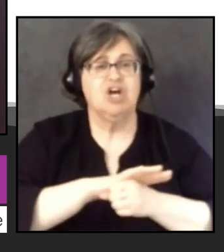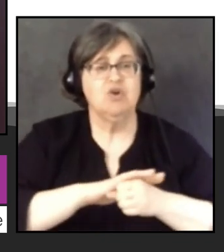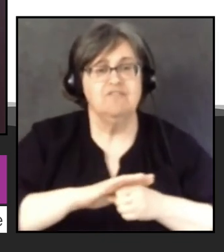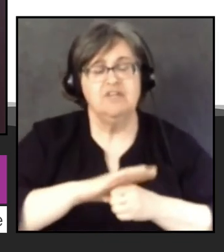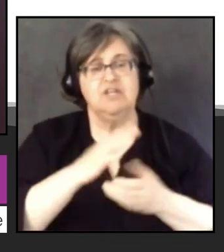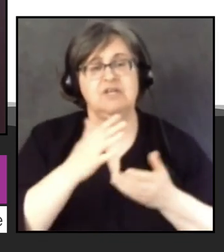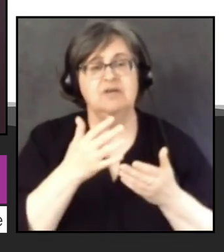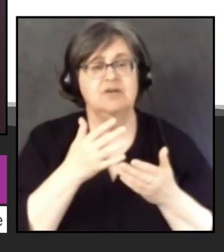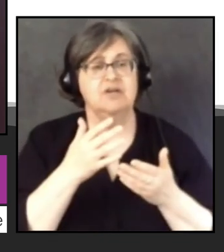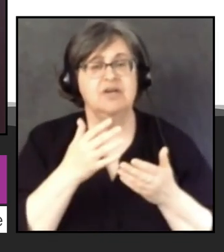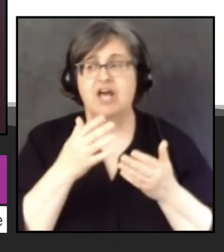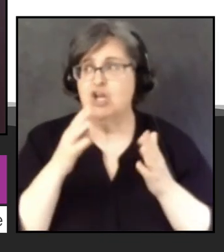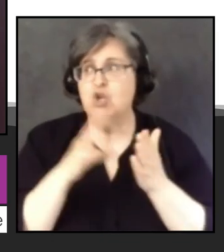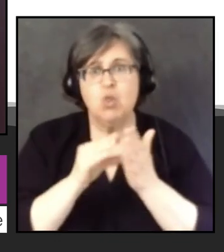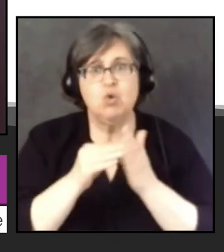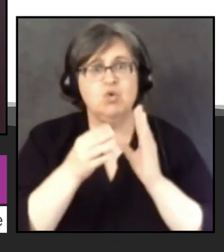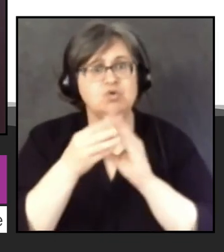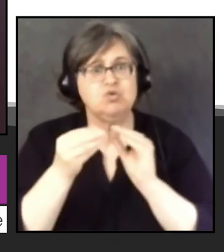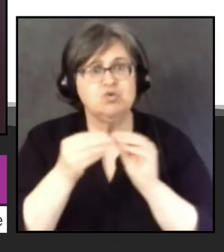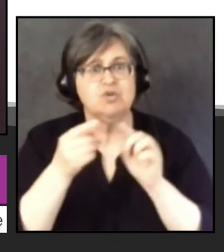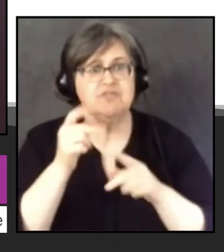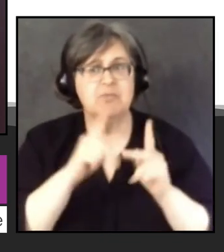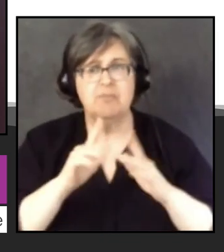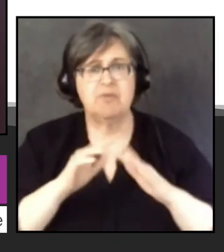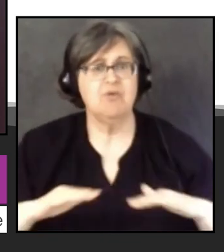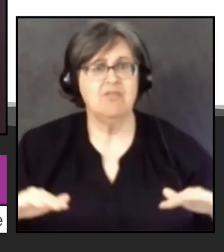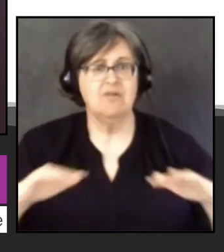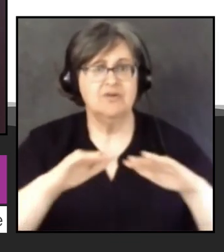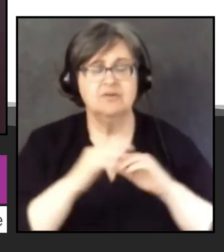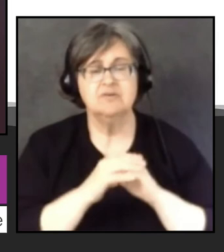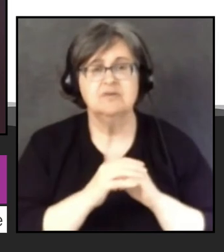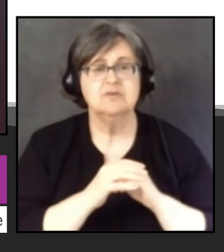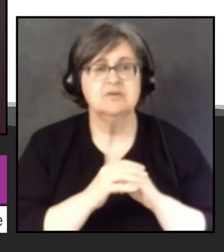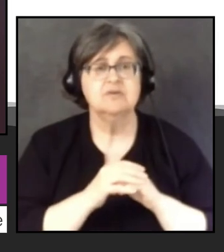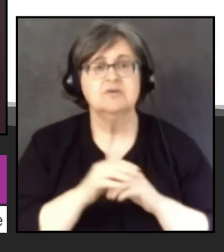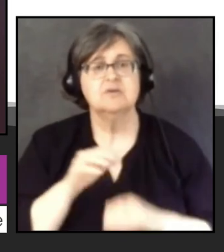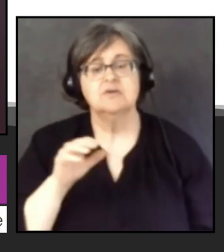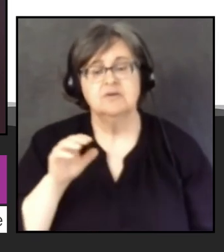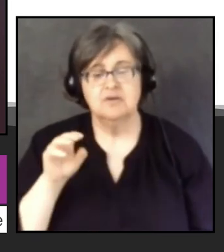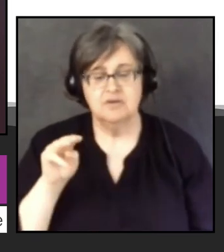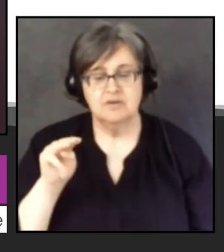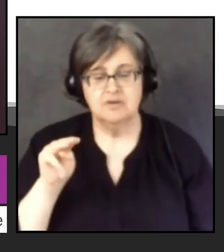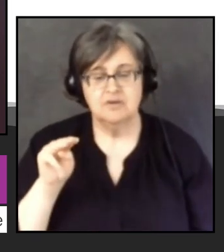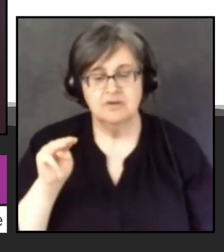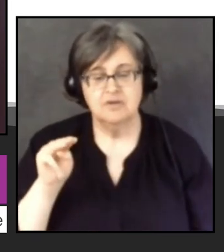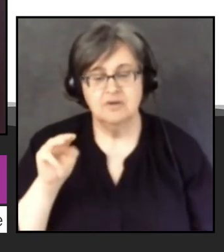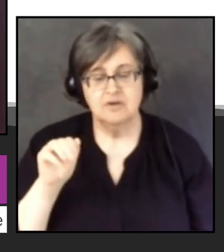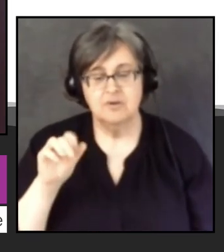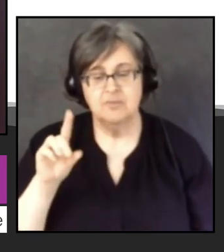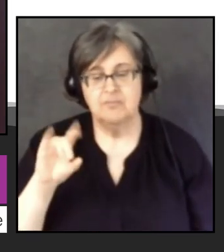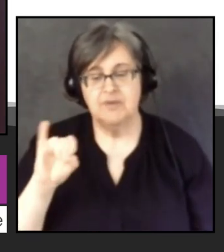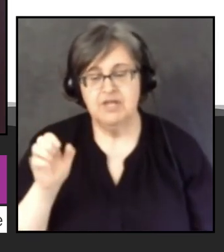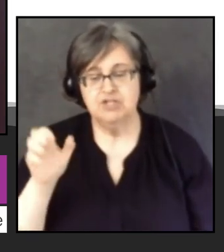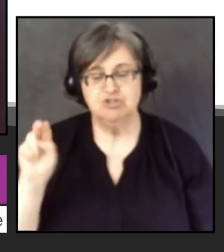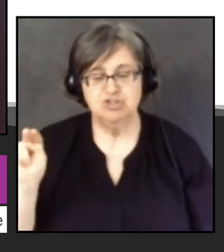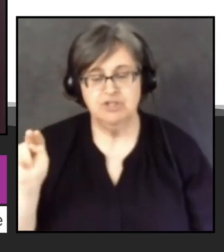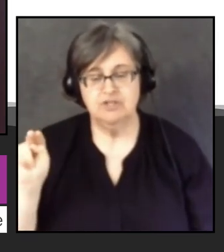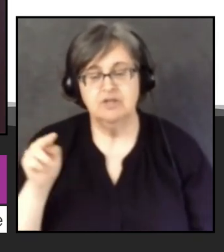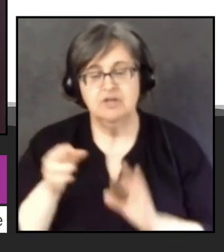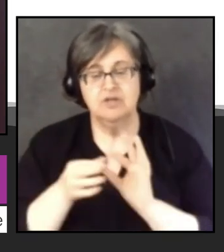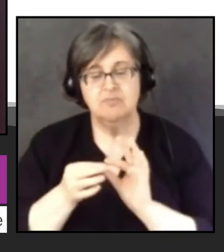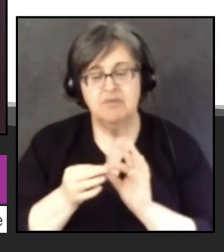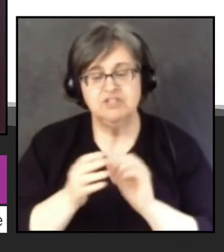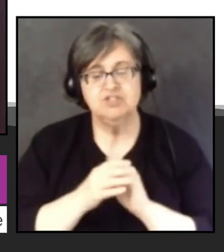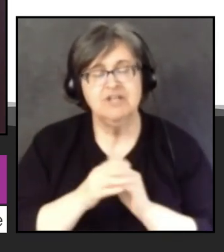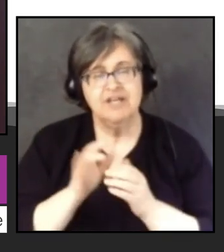of the people around it. I also think even, and Madjeen mentioned this, some of the limitations were creatively generative and